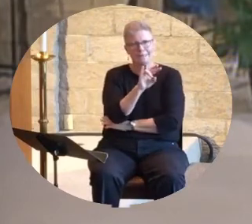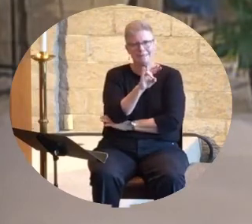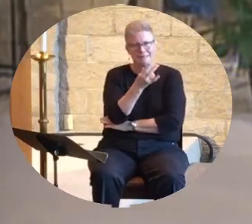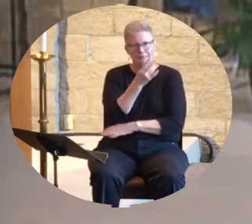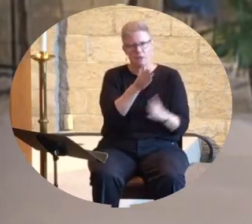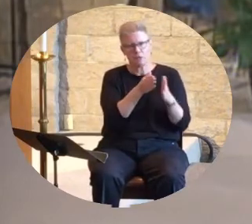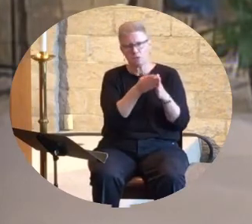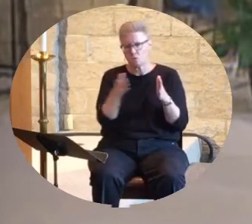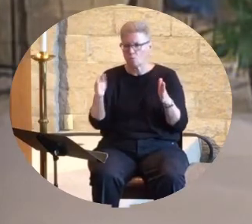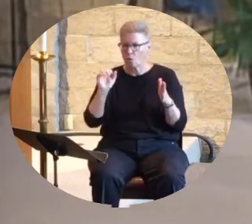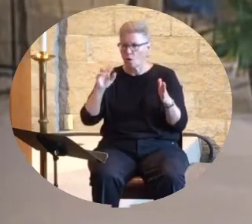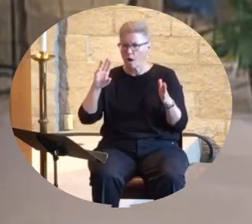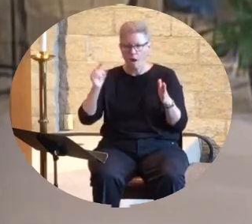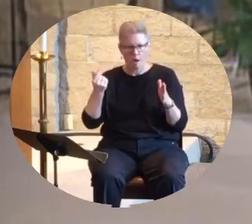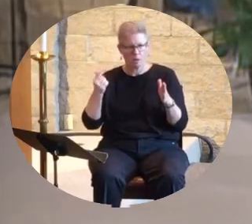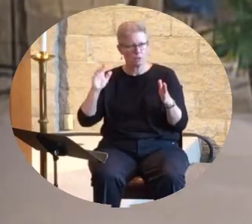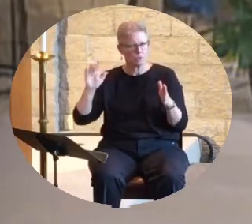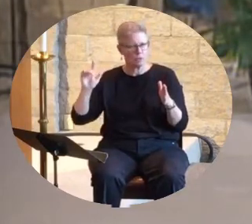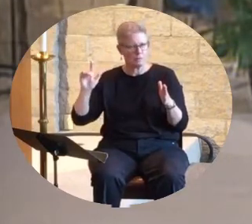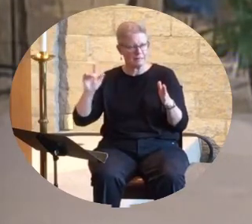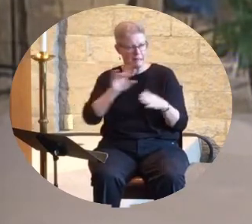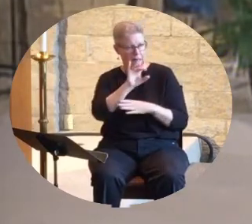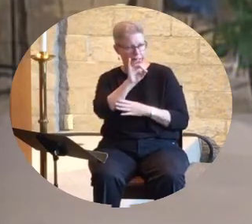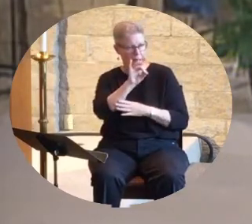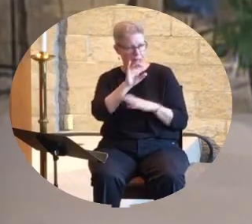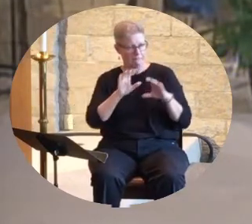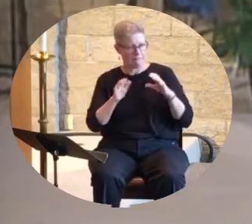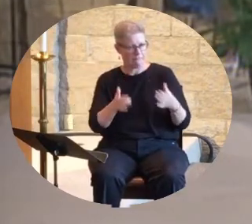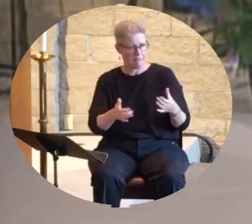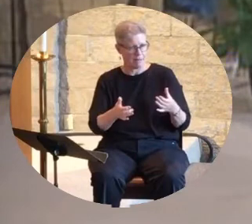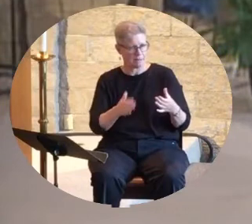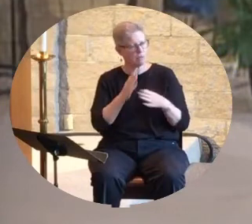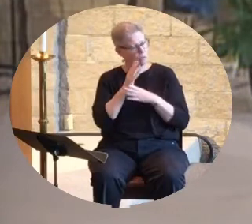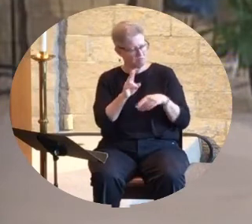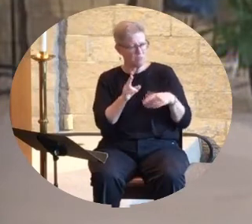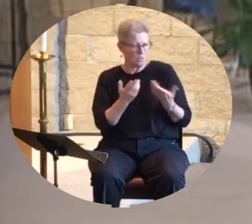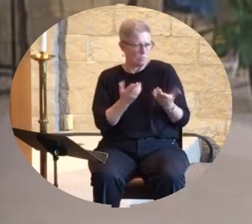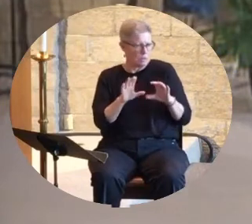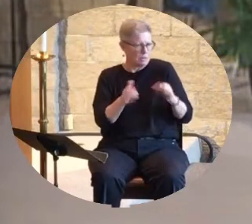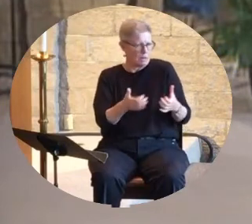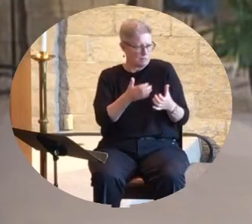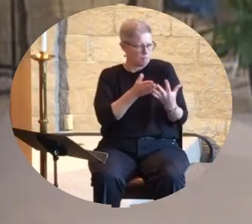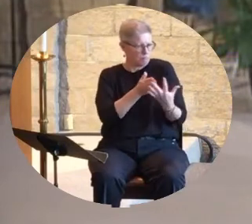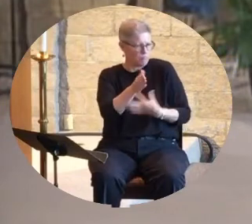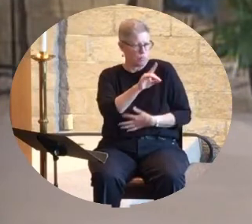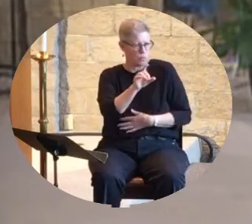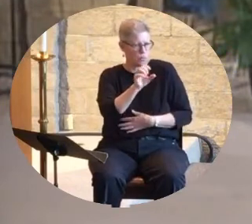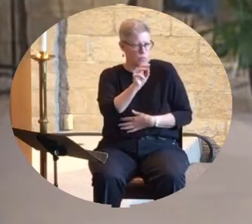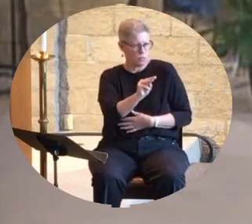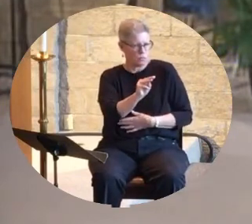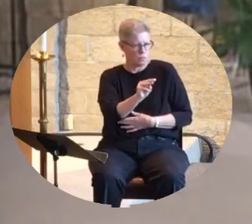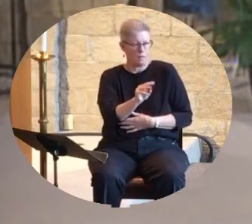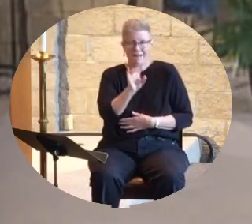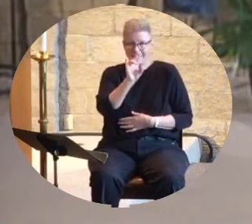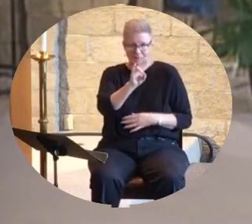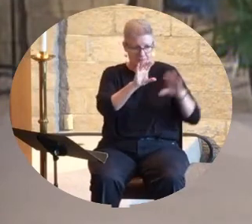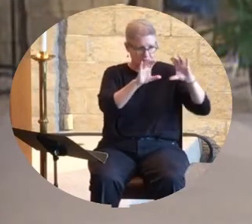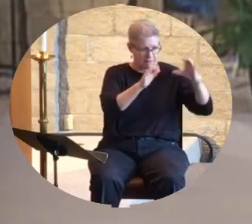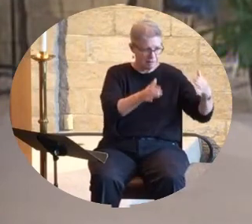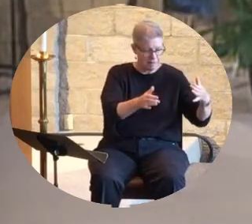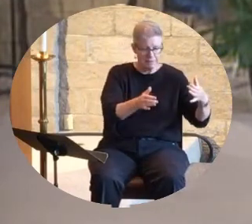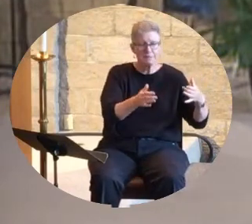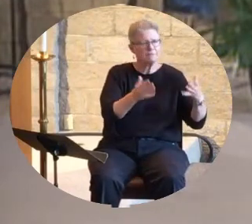25th. That's eight classes. Eight classes. We'll be doing it via Zoom, and it's seven classes and then one graduation